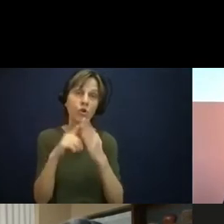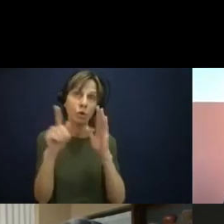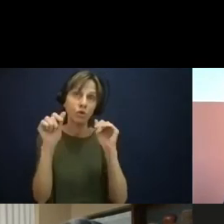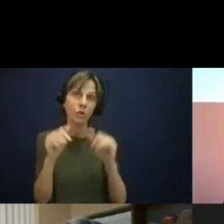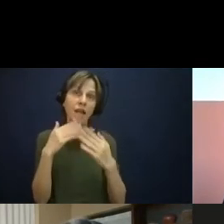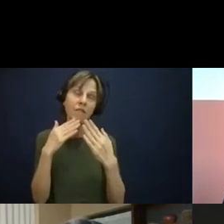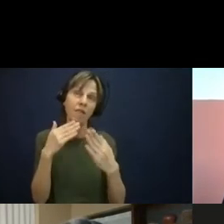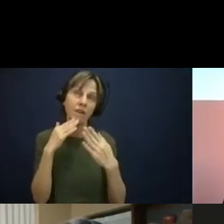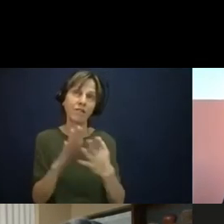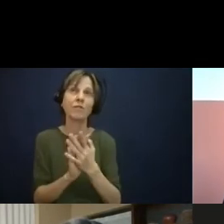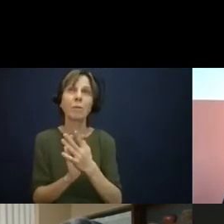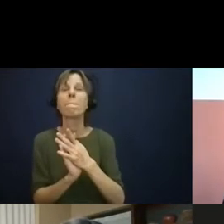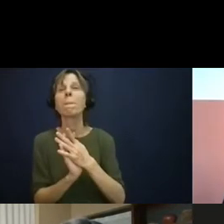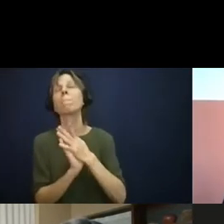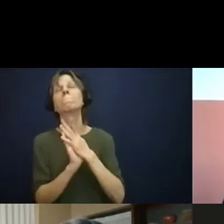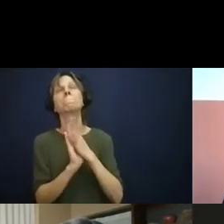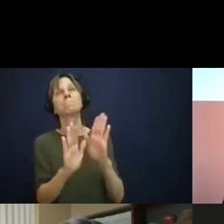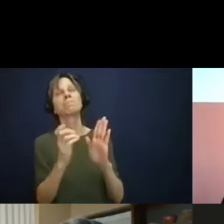Christina, you do not need to